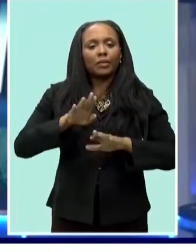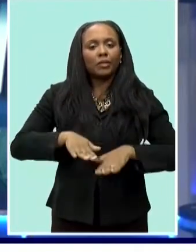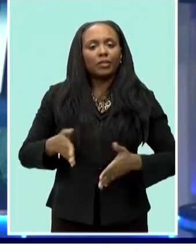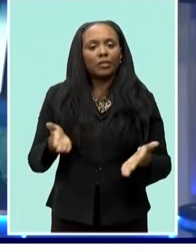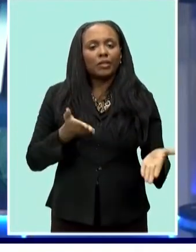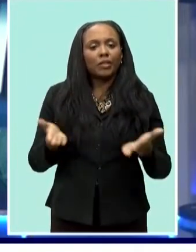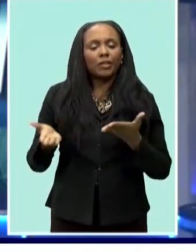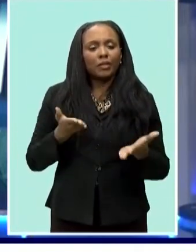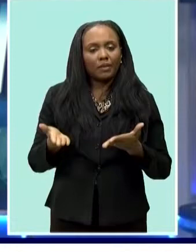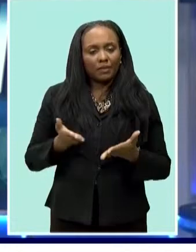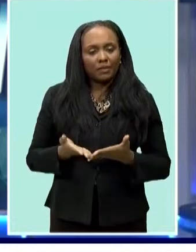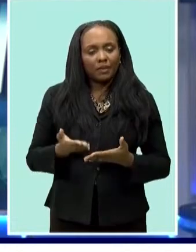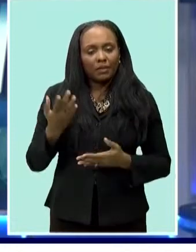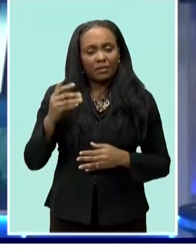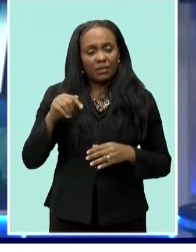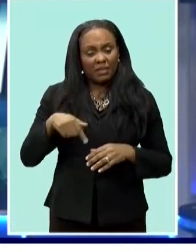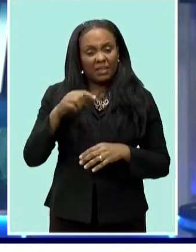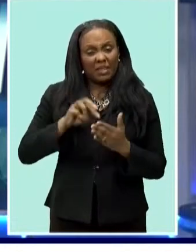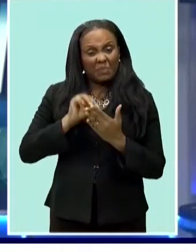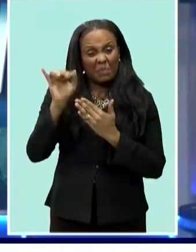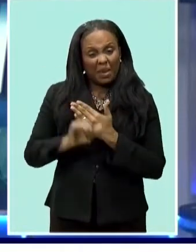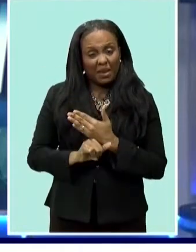in this report from Lorna Jones.